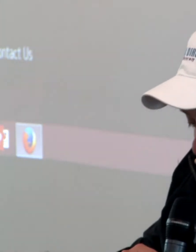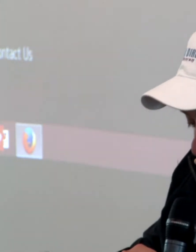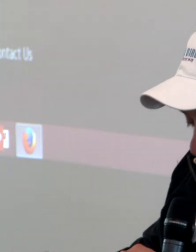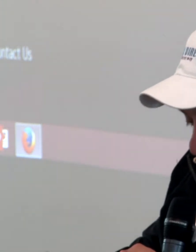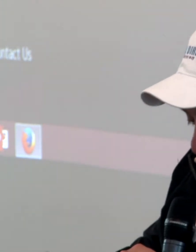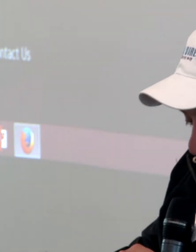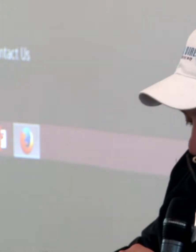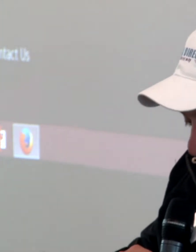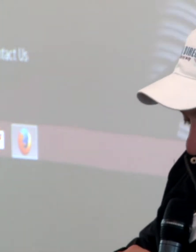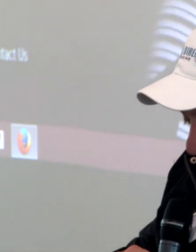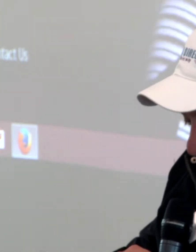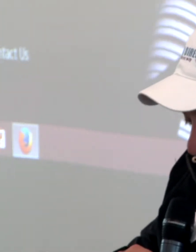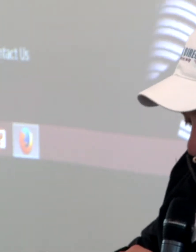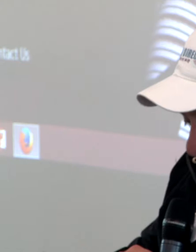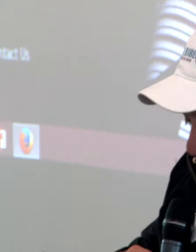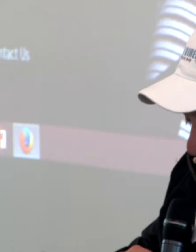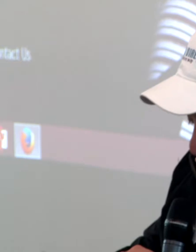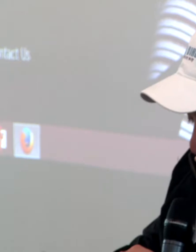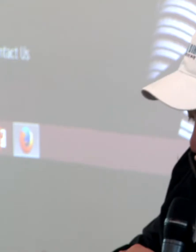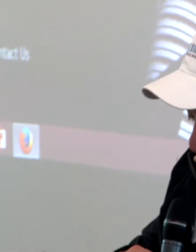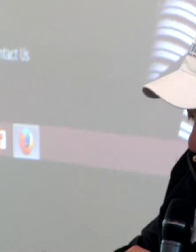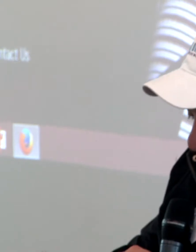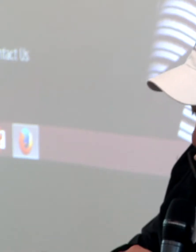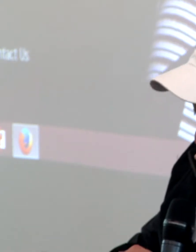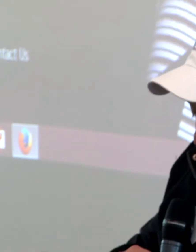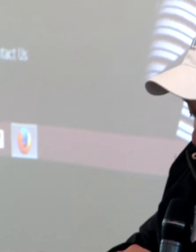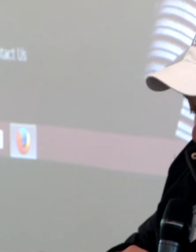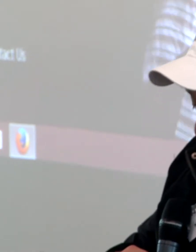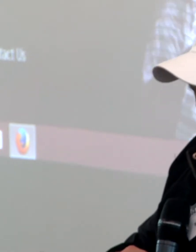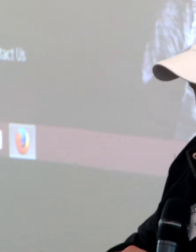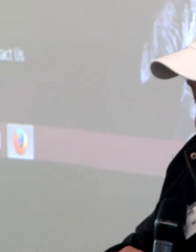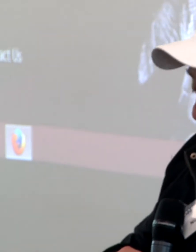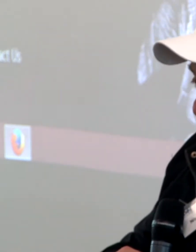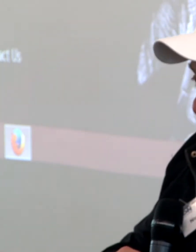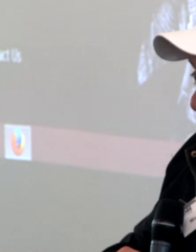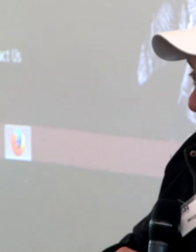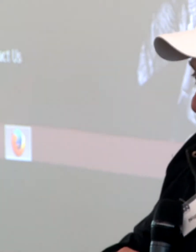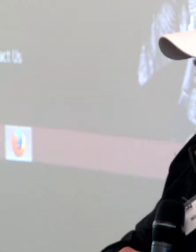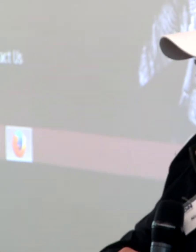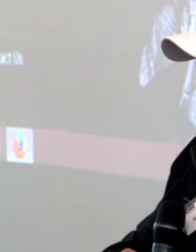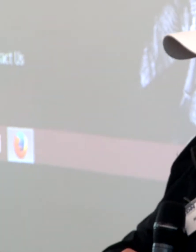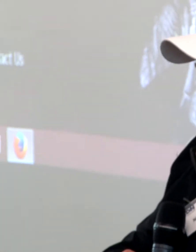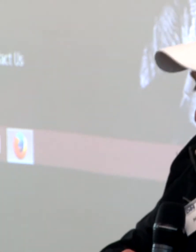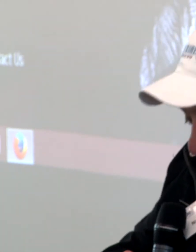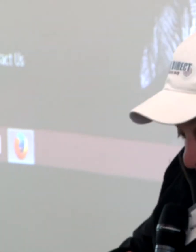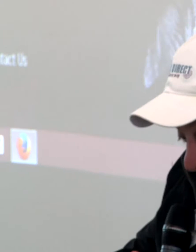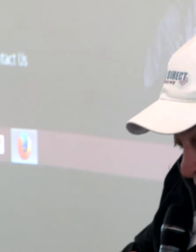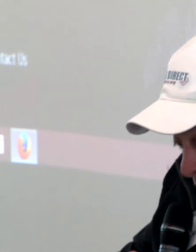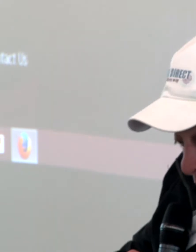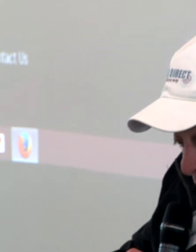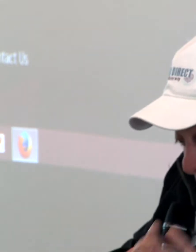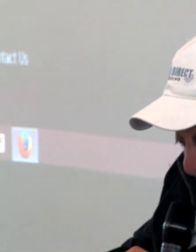a fact or a bias about an issue. For example, a man is suffering from cerebral palsy, but he wins a gold medal.